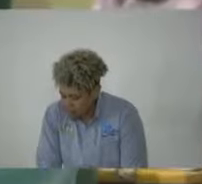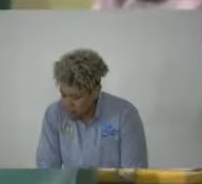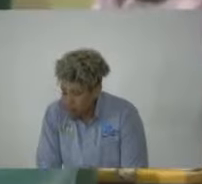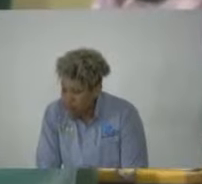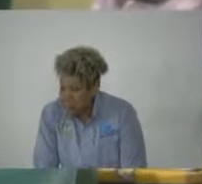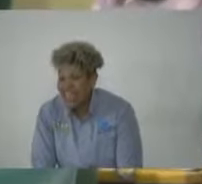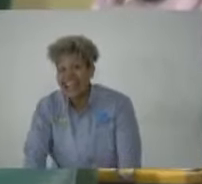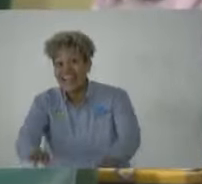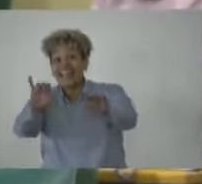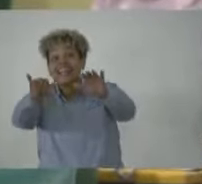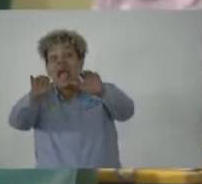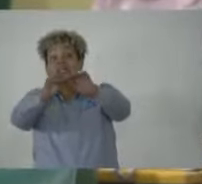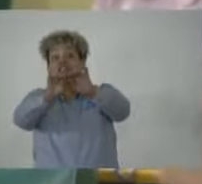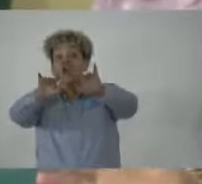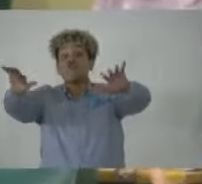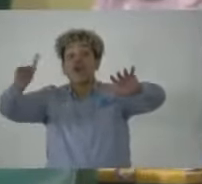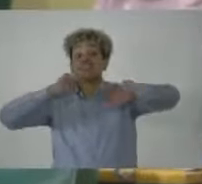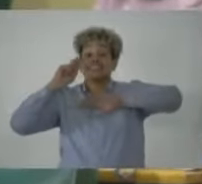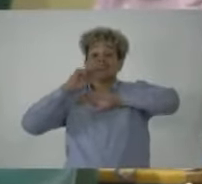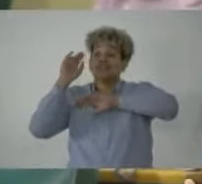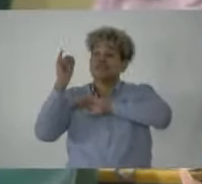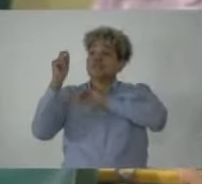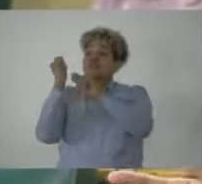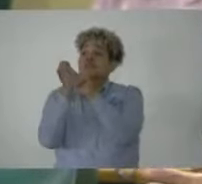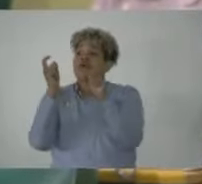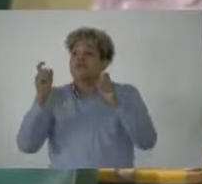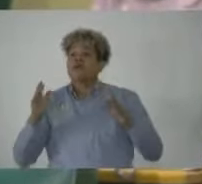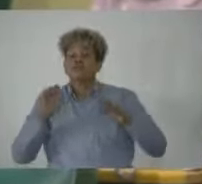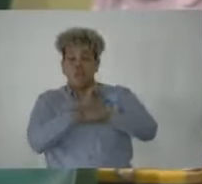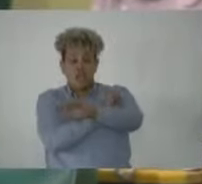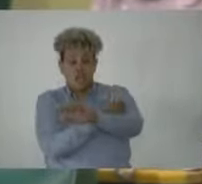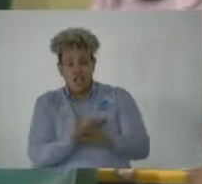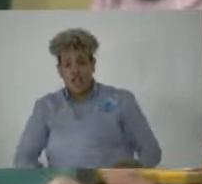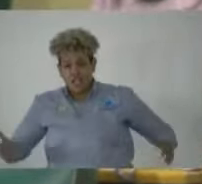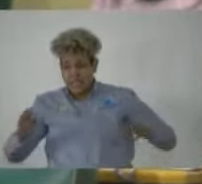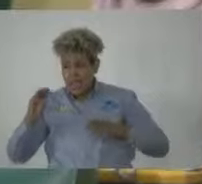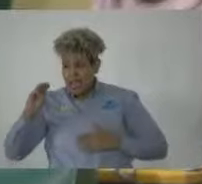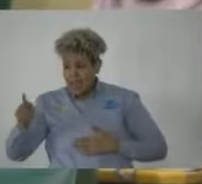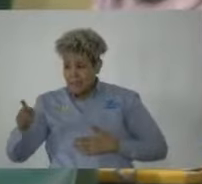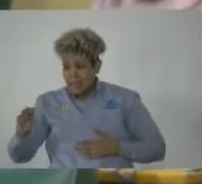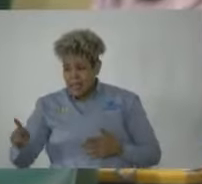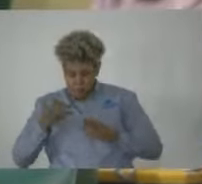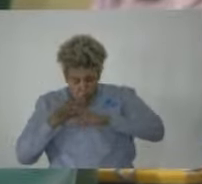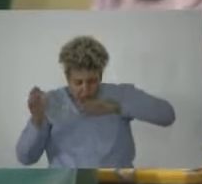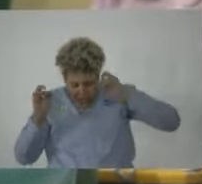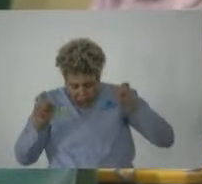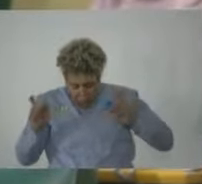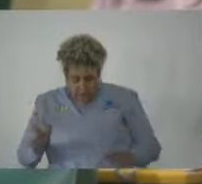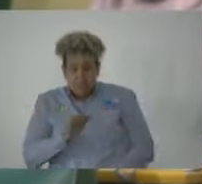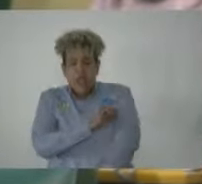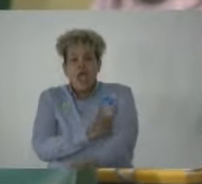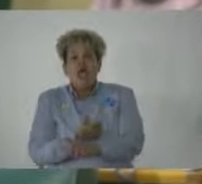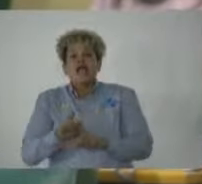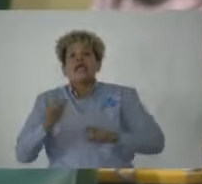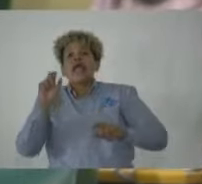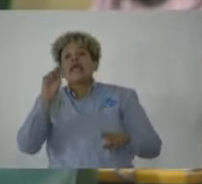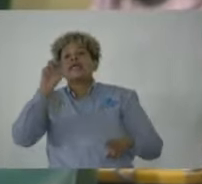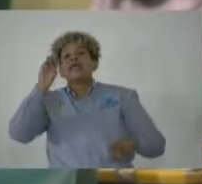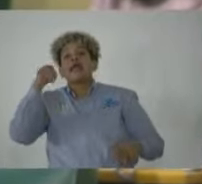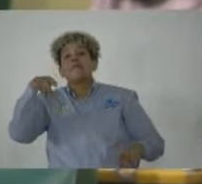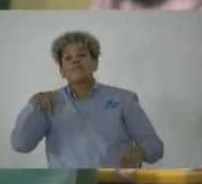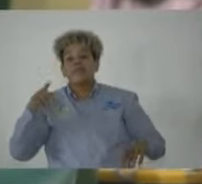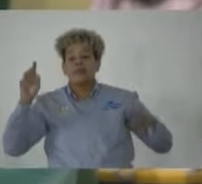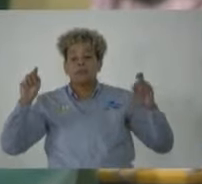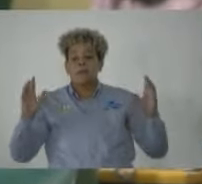And that is across the National Solid Waste Management Authority, MPM Waste Management Authority, NEMPM